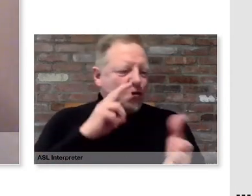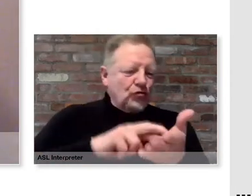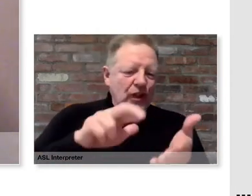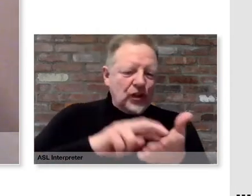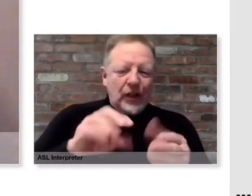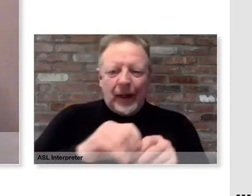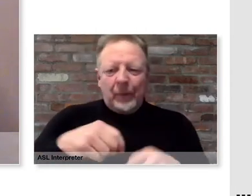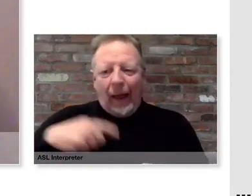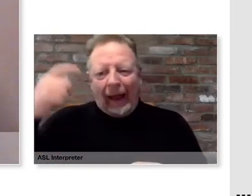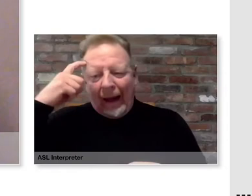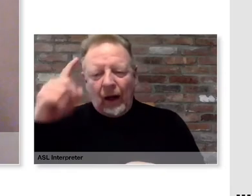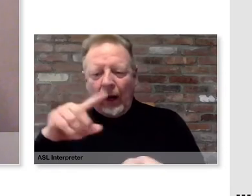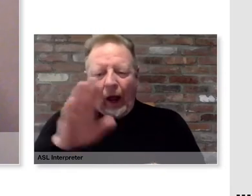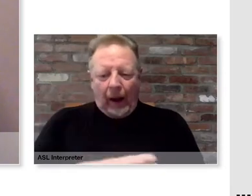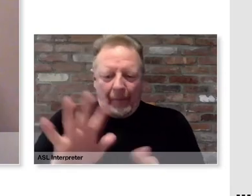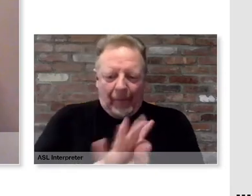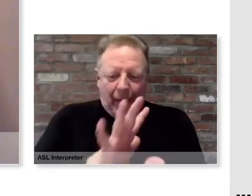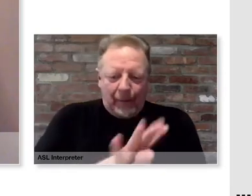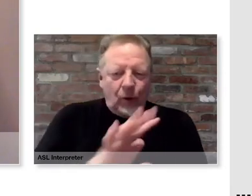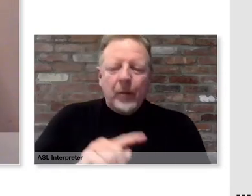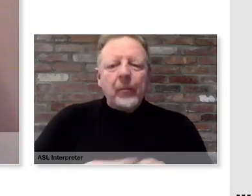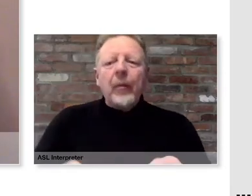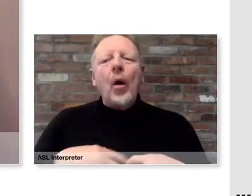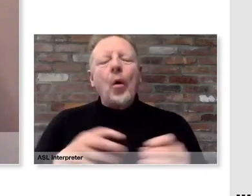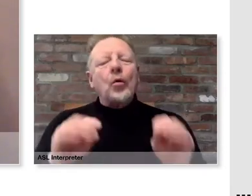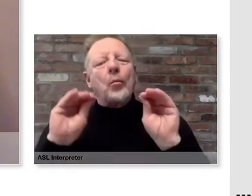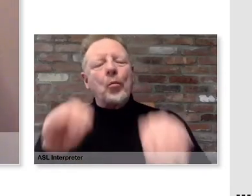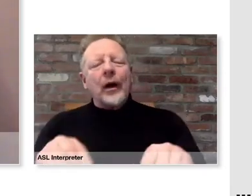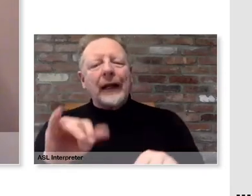make a paper, I want to put it into